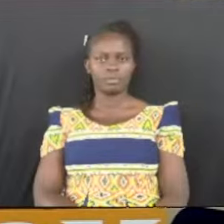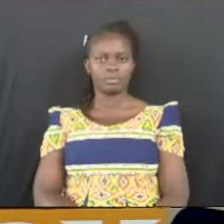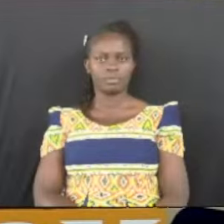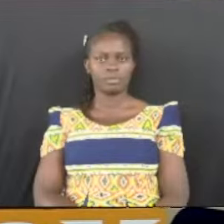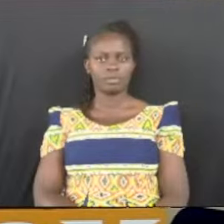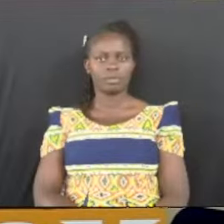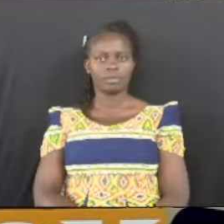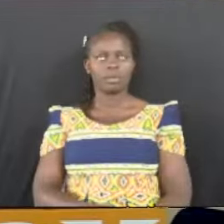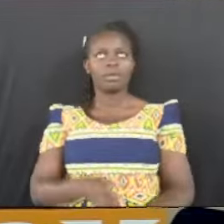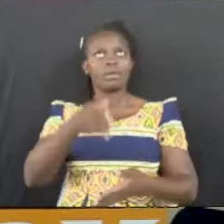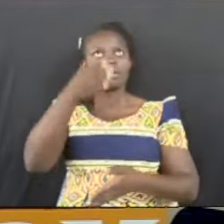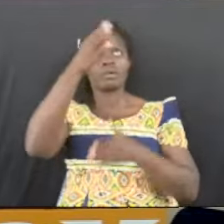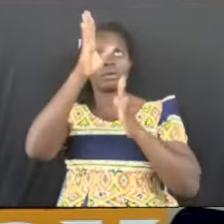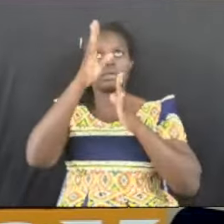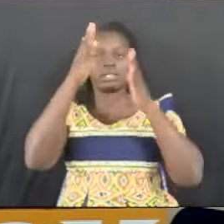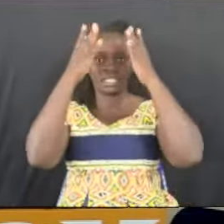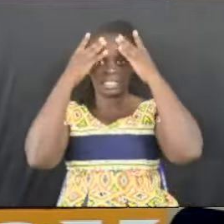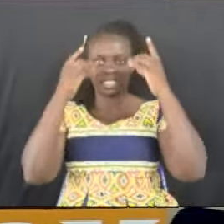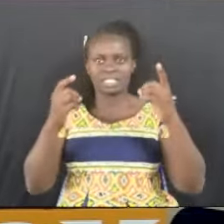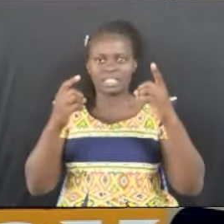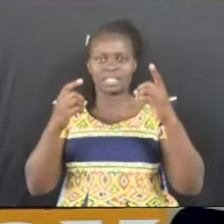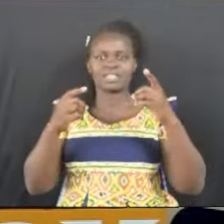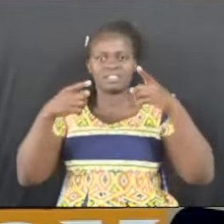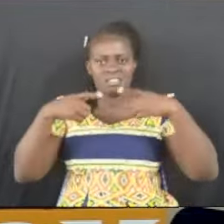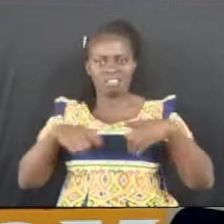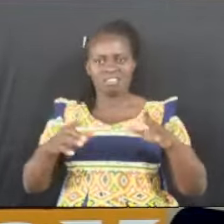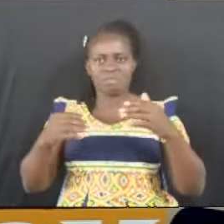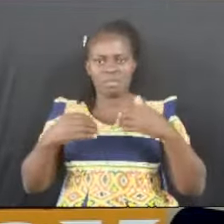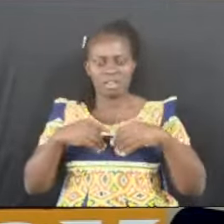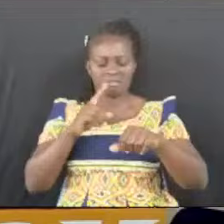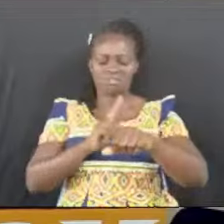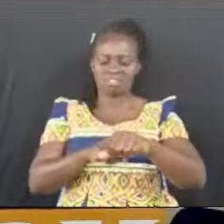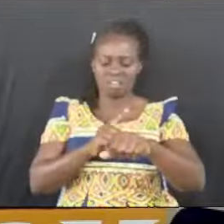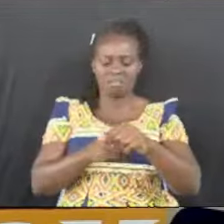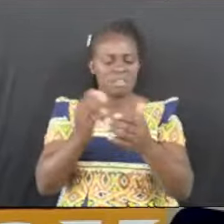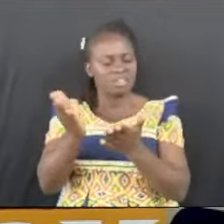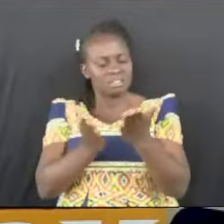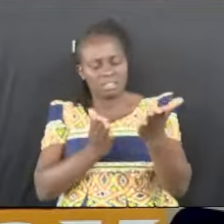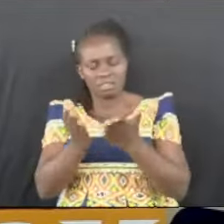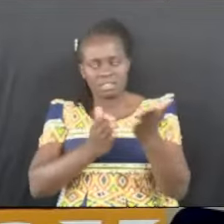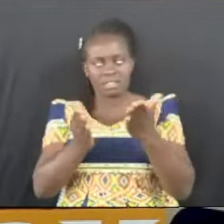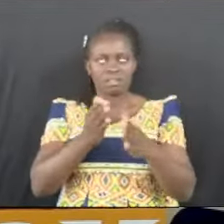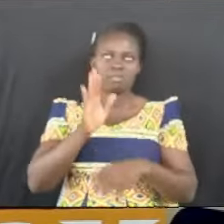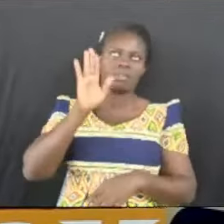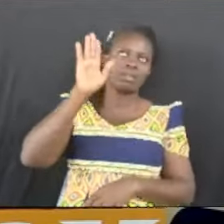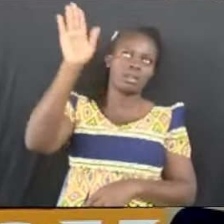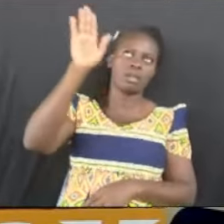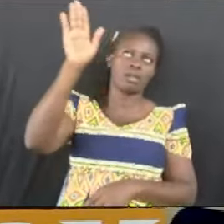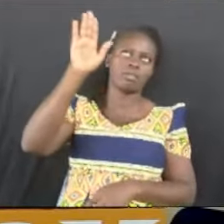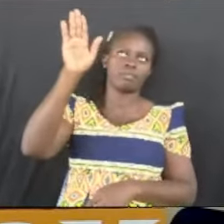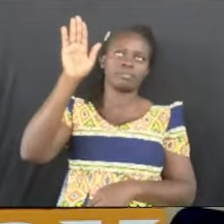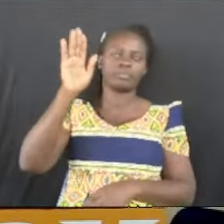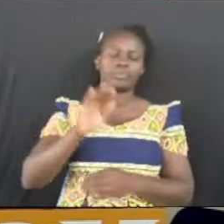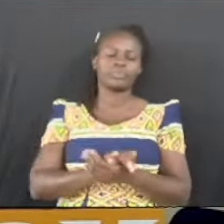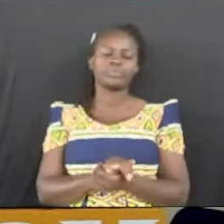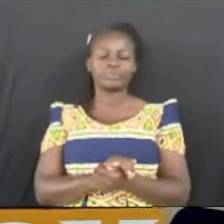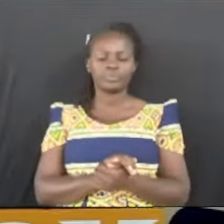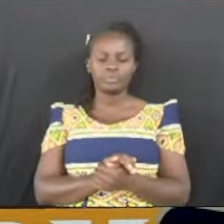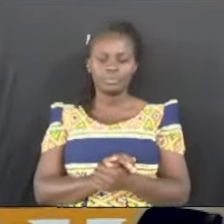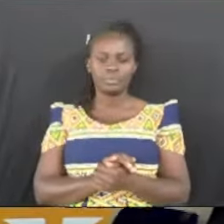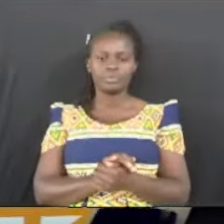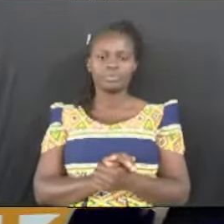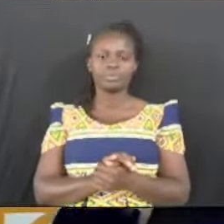time to serve me in this world. So I'm just grateful and privileged to serve God. Now,